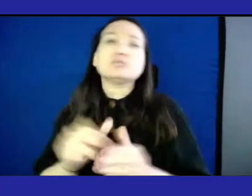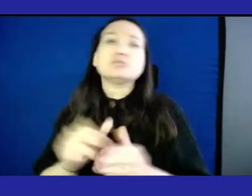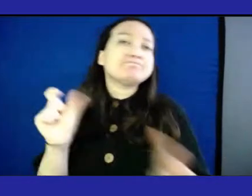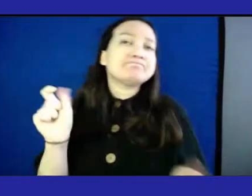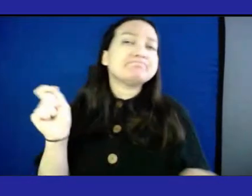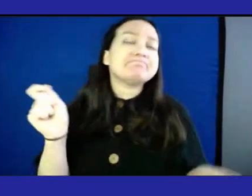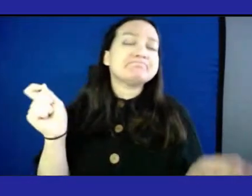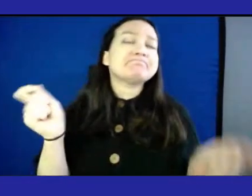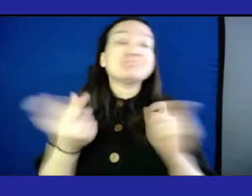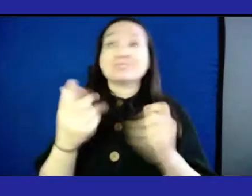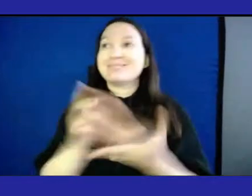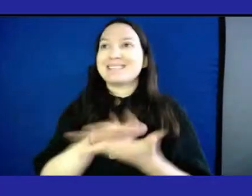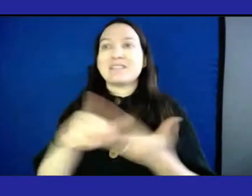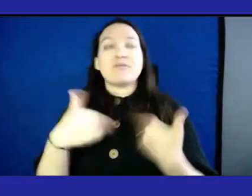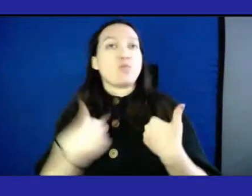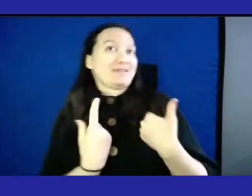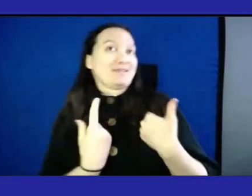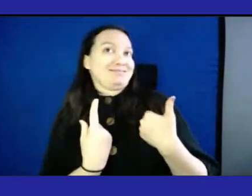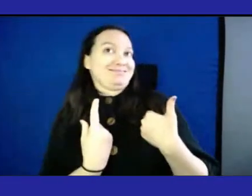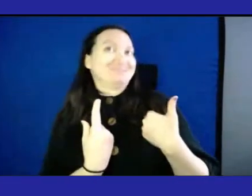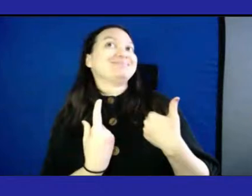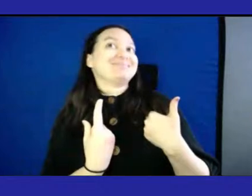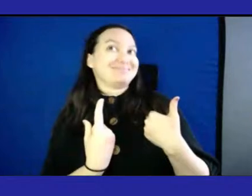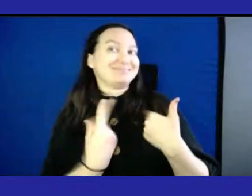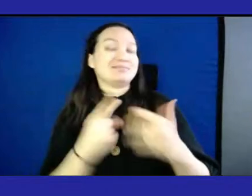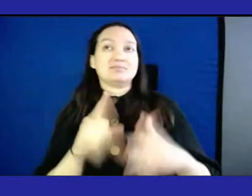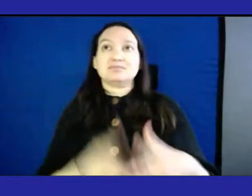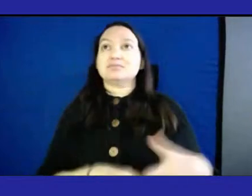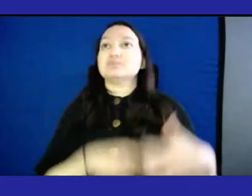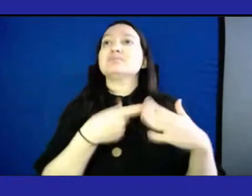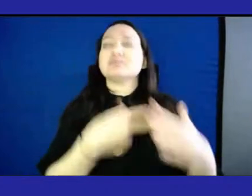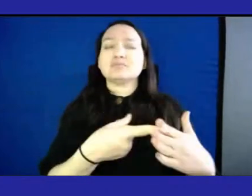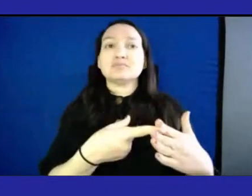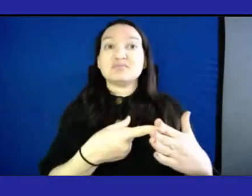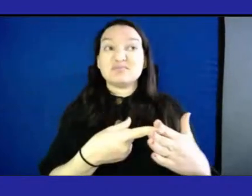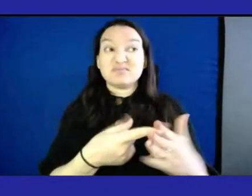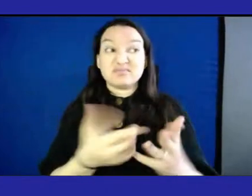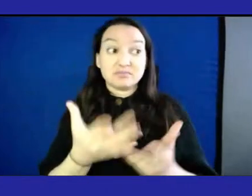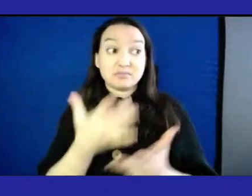have one, and that was a start. But do we want